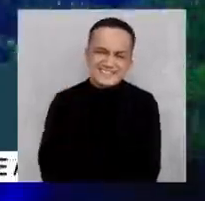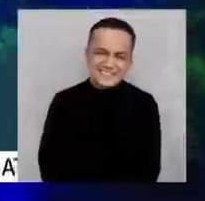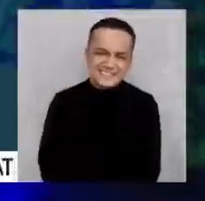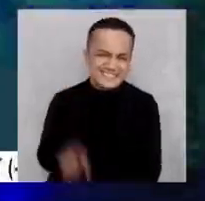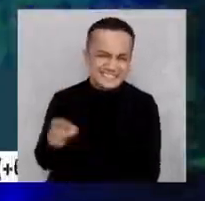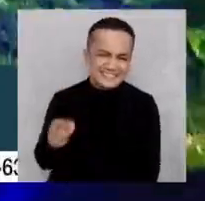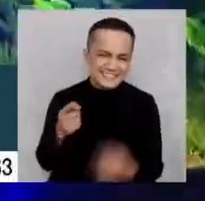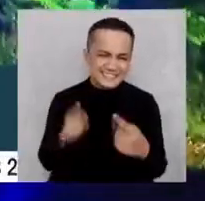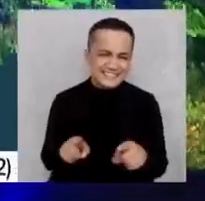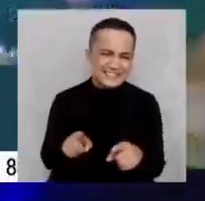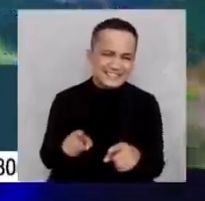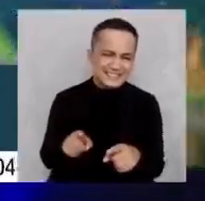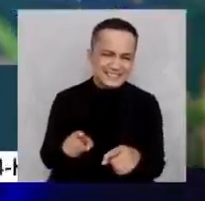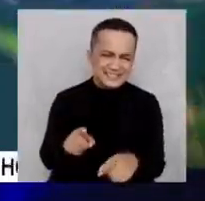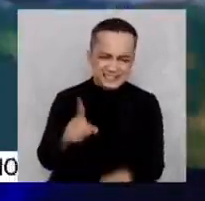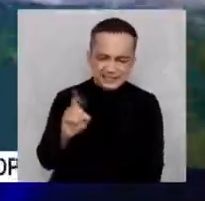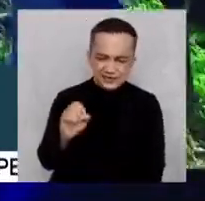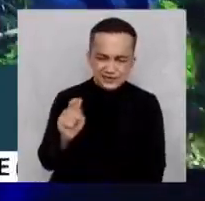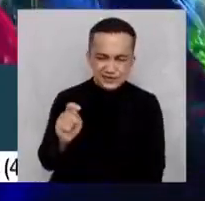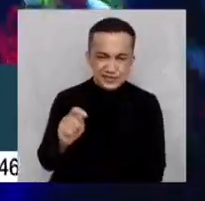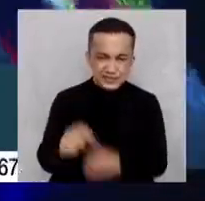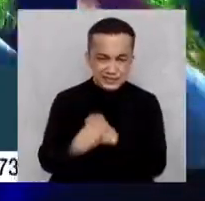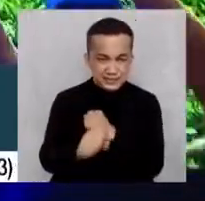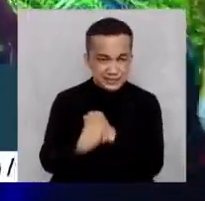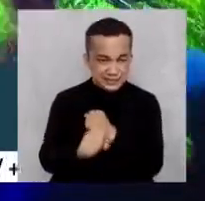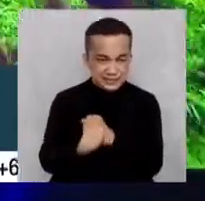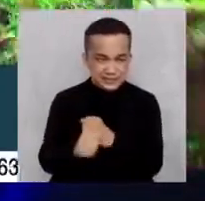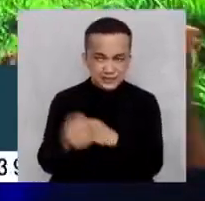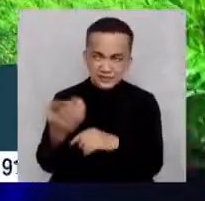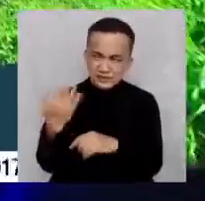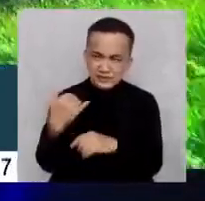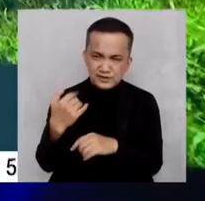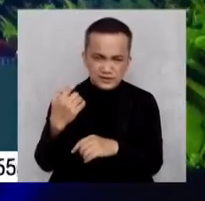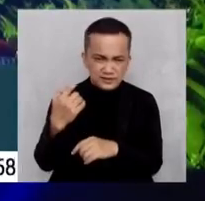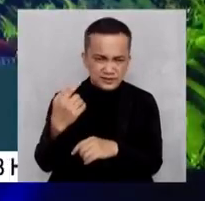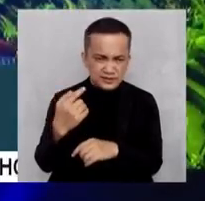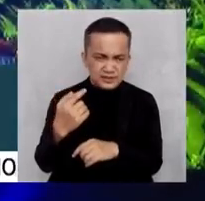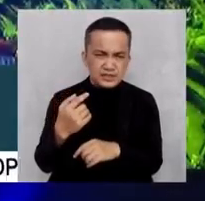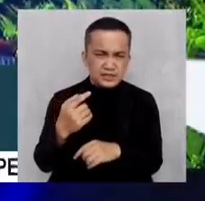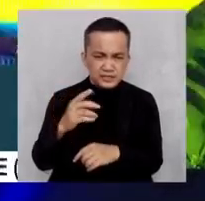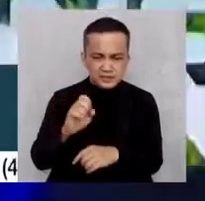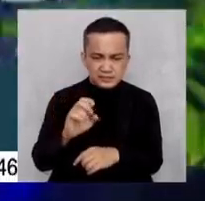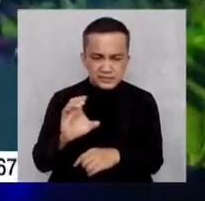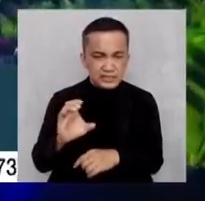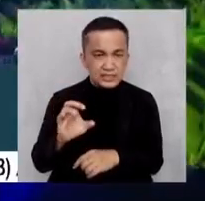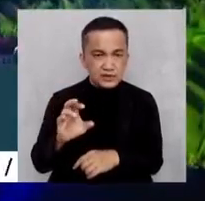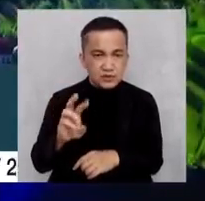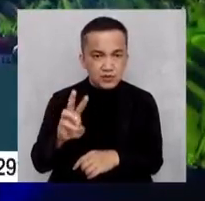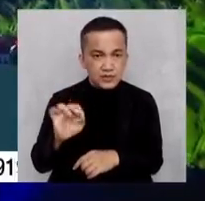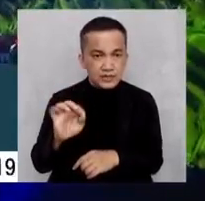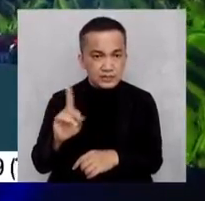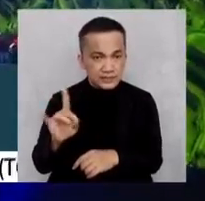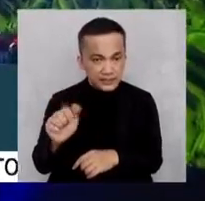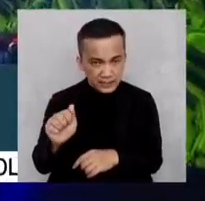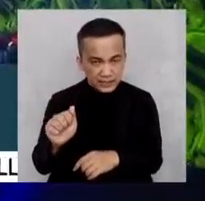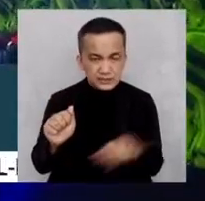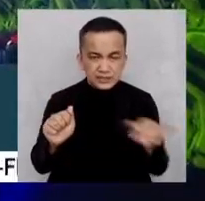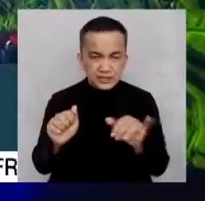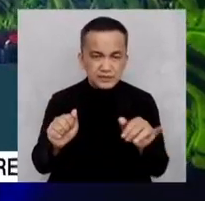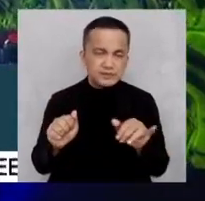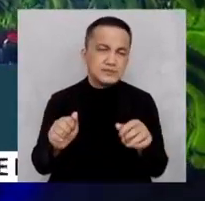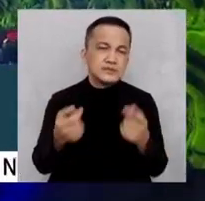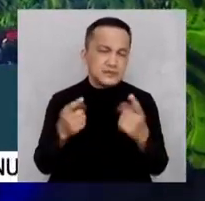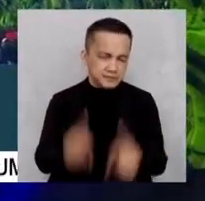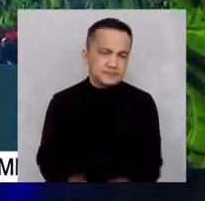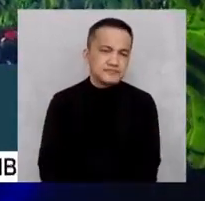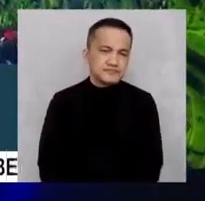for a DOT campaign. As I've mentioned during the time of Secretary Wanda, a similar scenario happened, and then, you